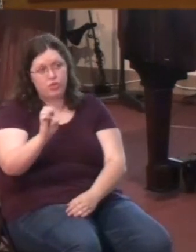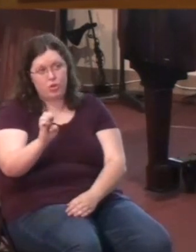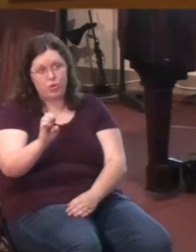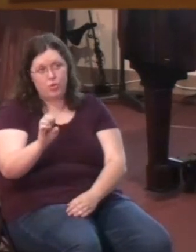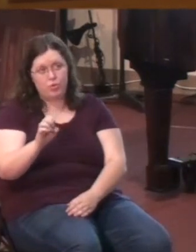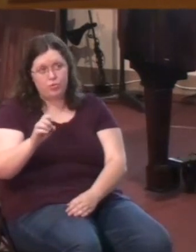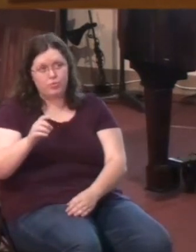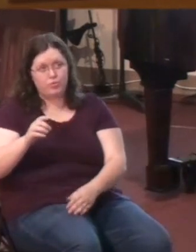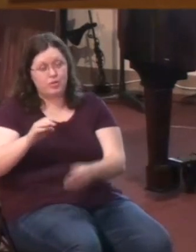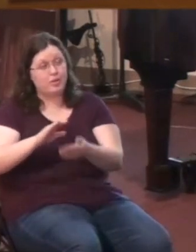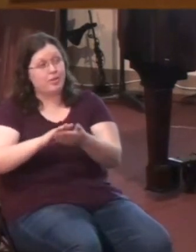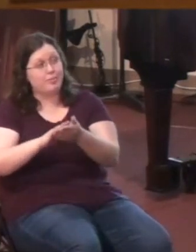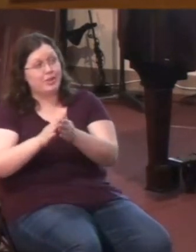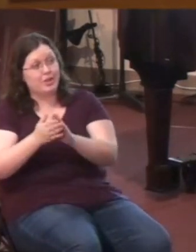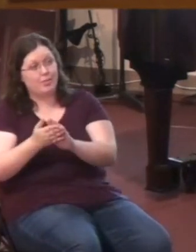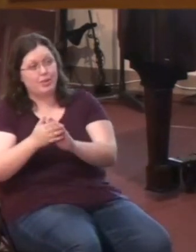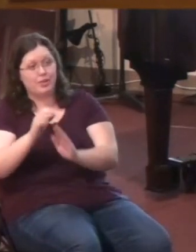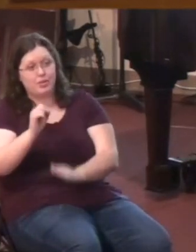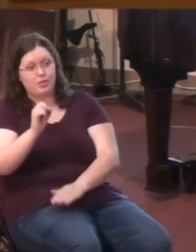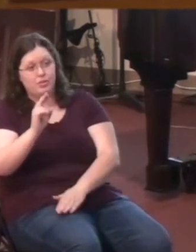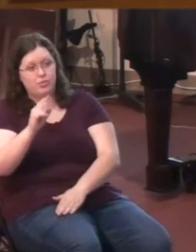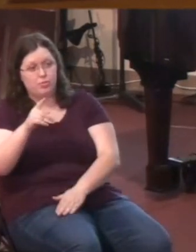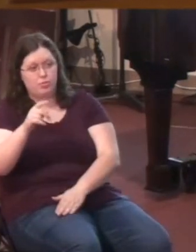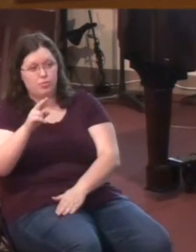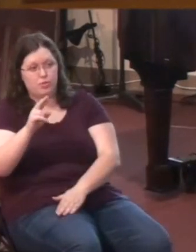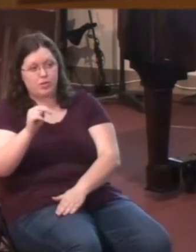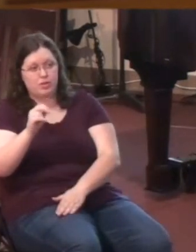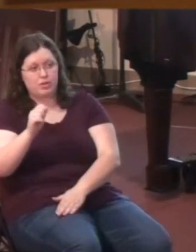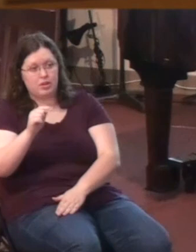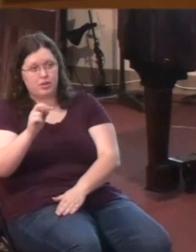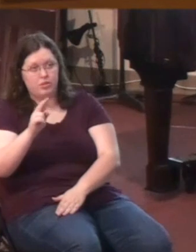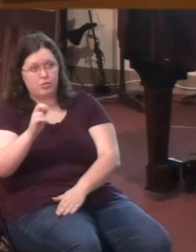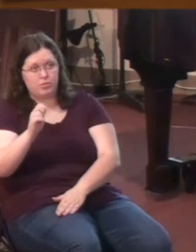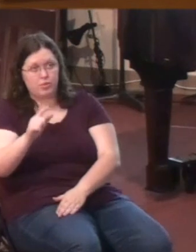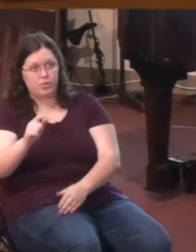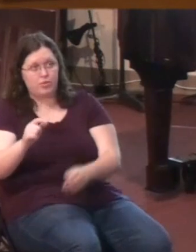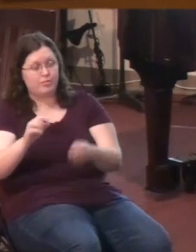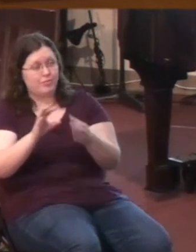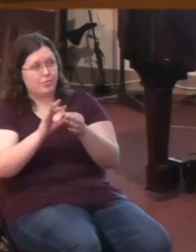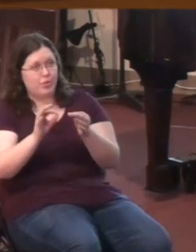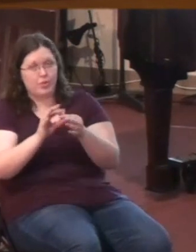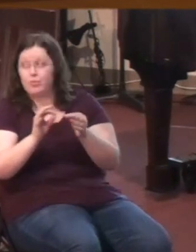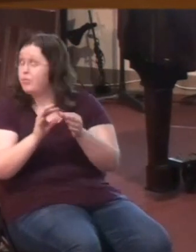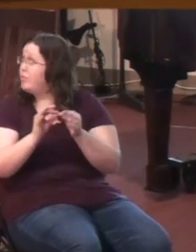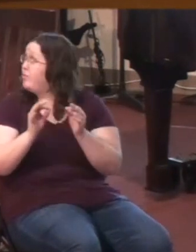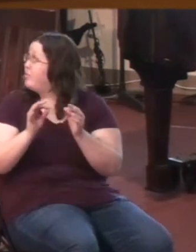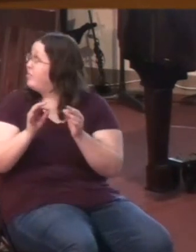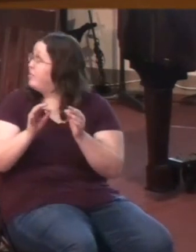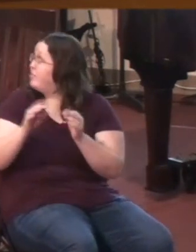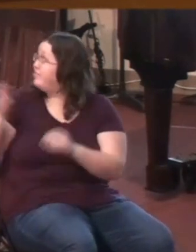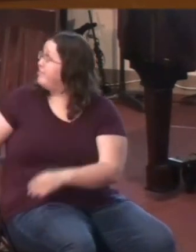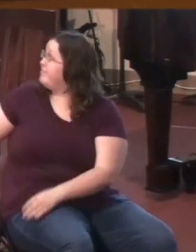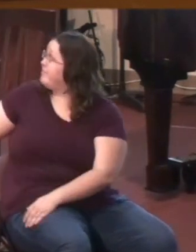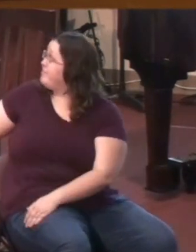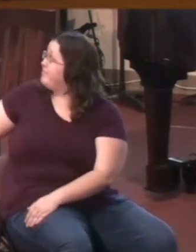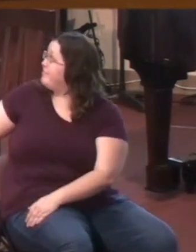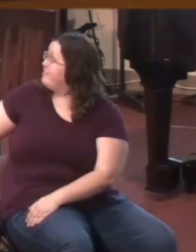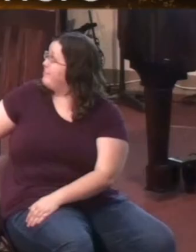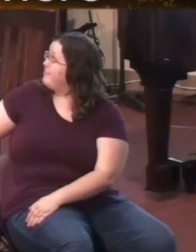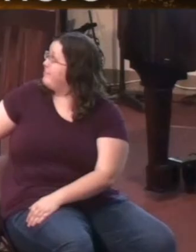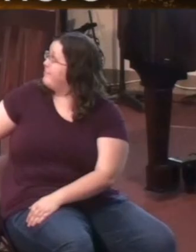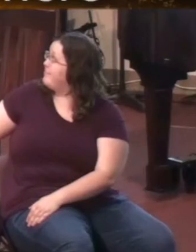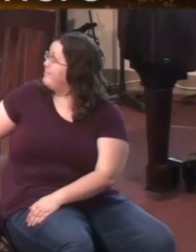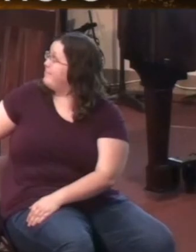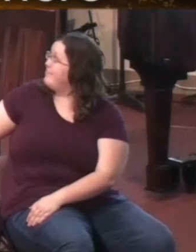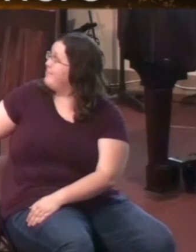Becoming Supernatural writes this quote. You just can't will it or force it to happen. You can't do it by trying or hoping and